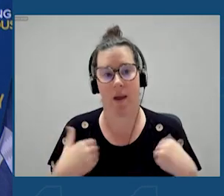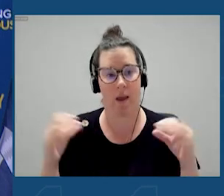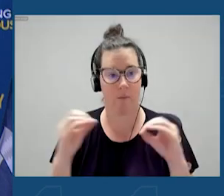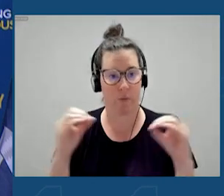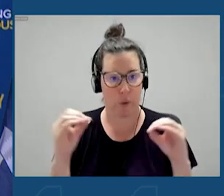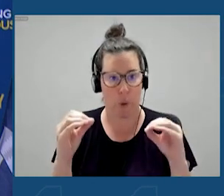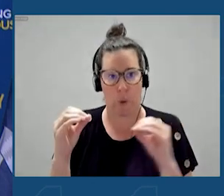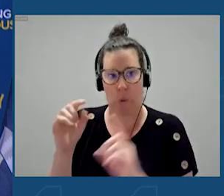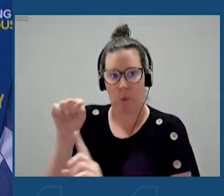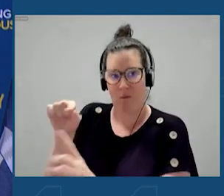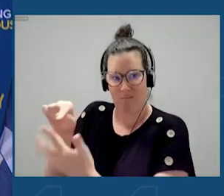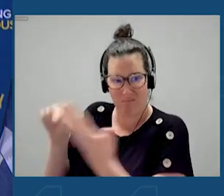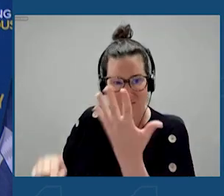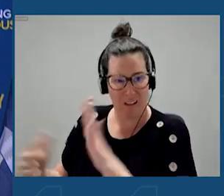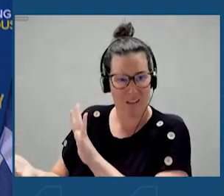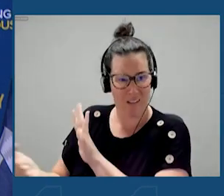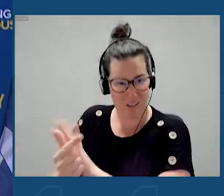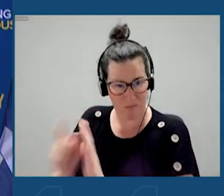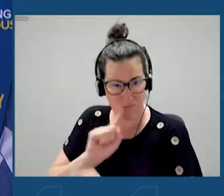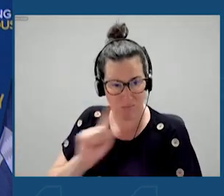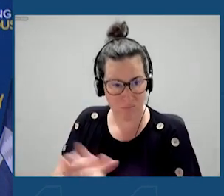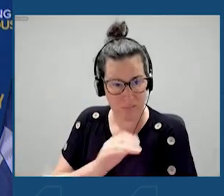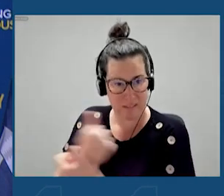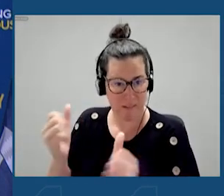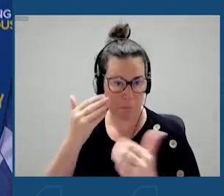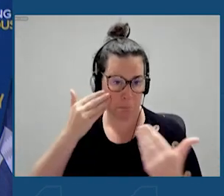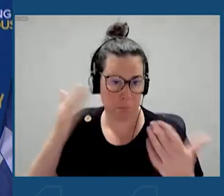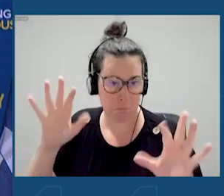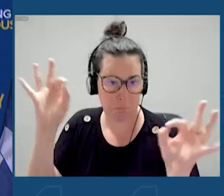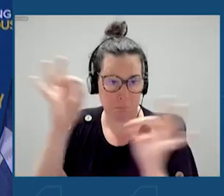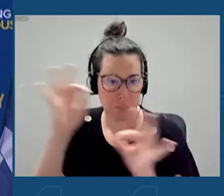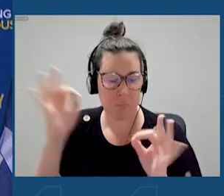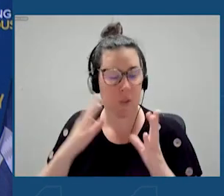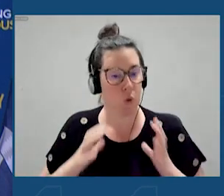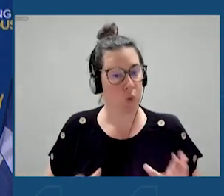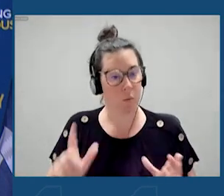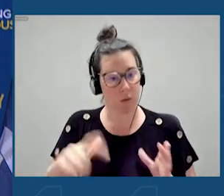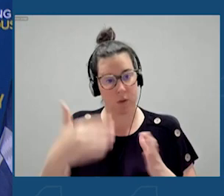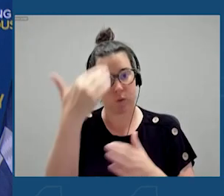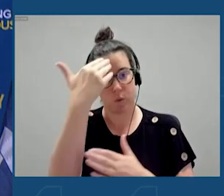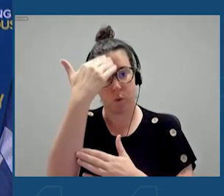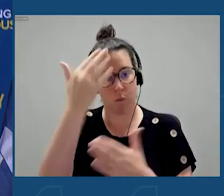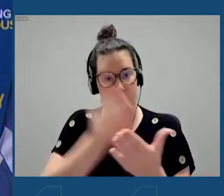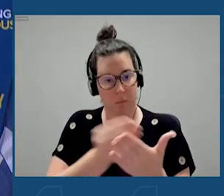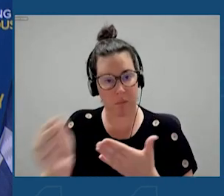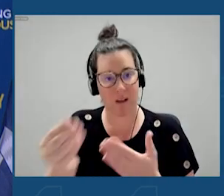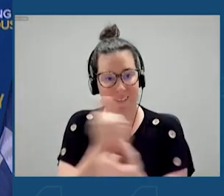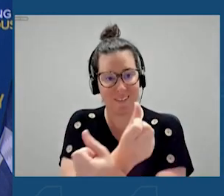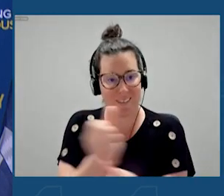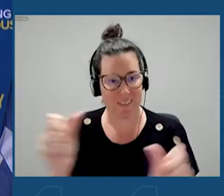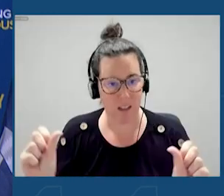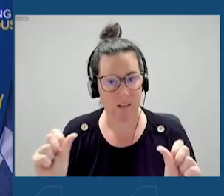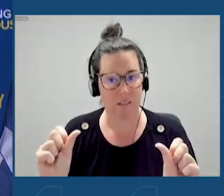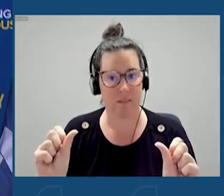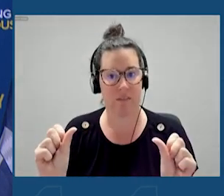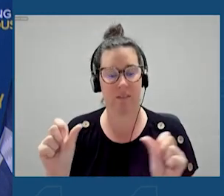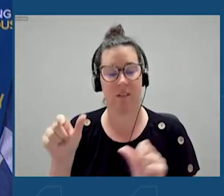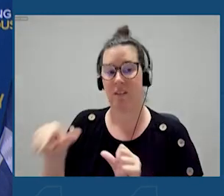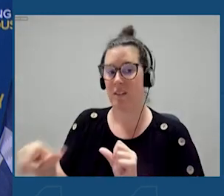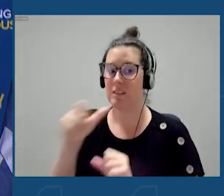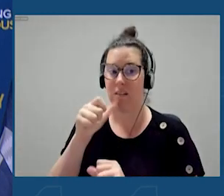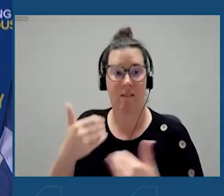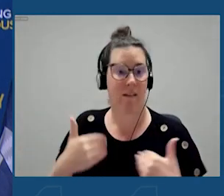safe. And that is something consumers need to know, that this does not have the New York State seal of